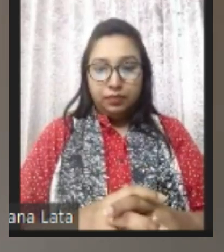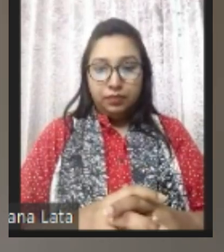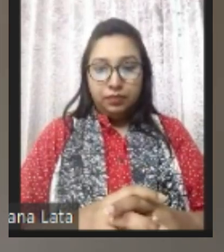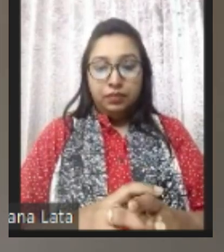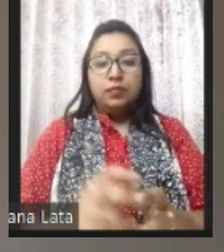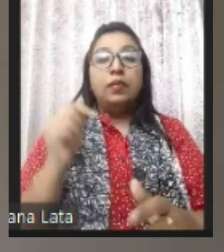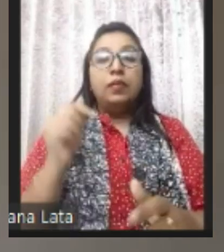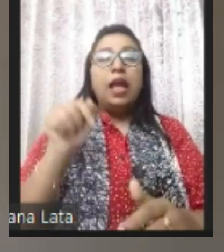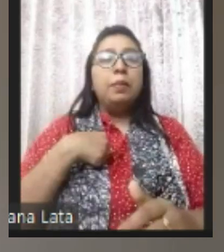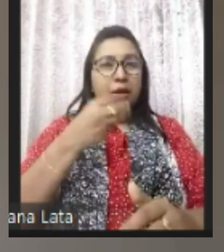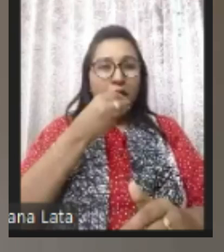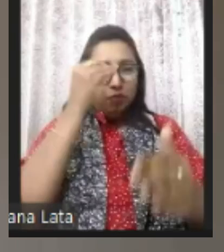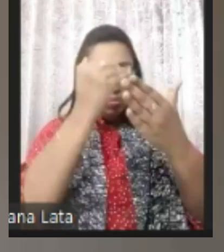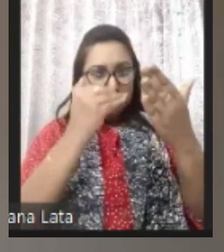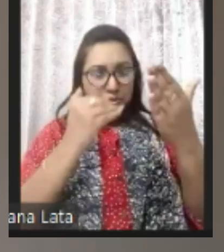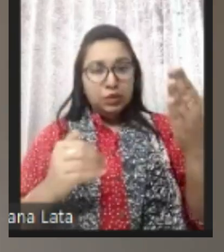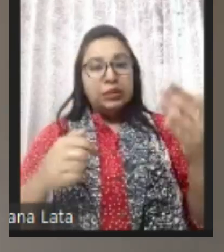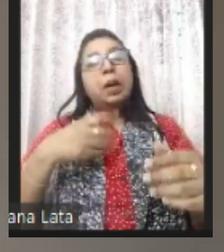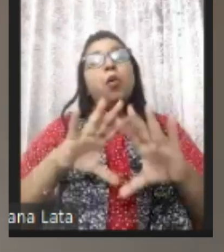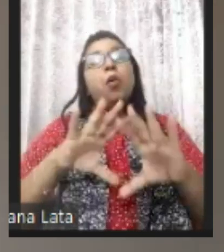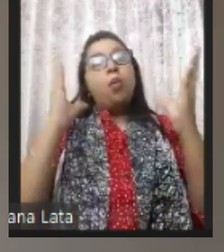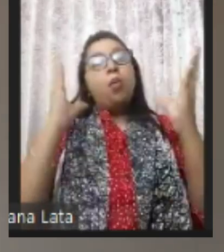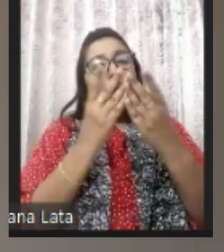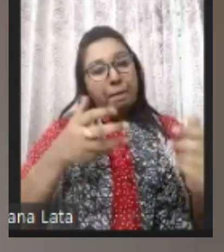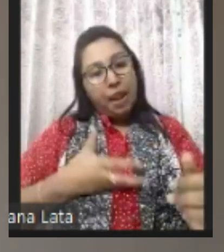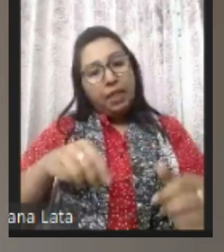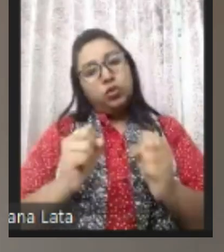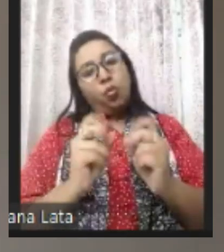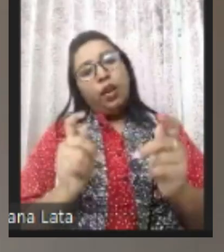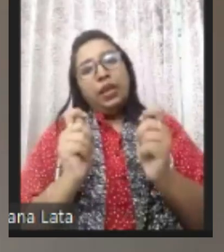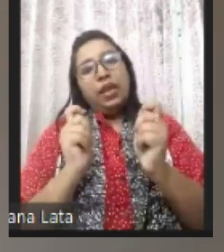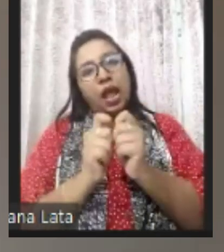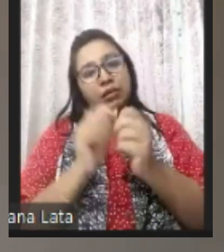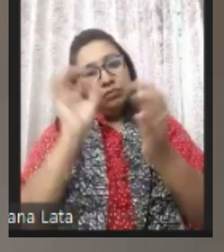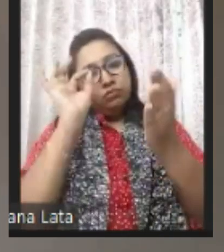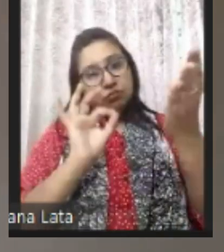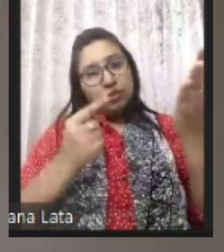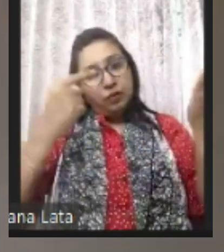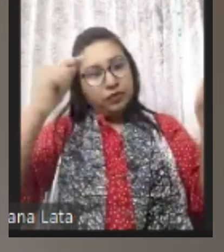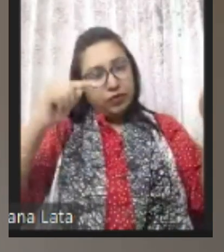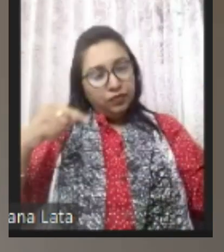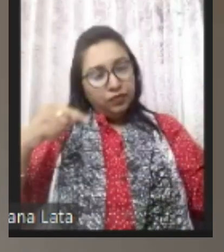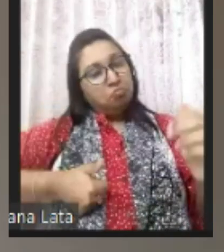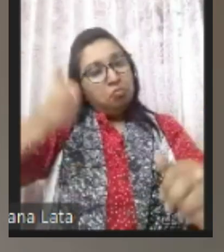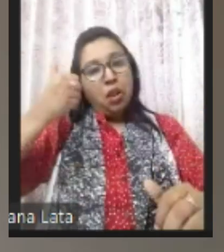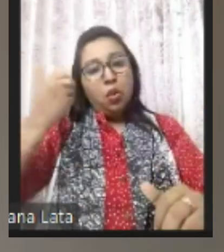about web accessibility content guidelines, which includes a wide range of